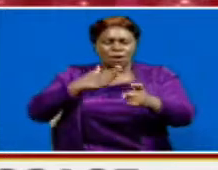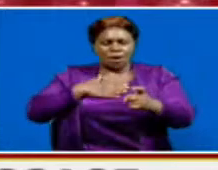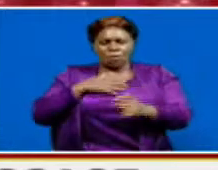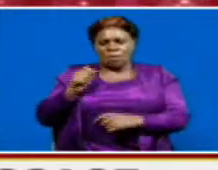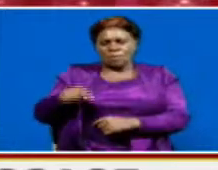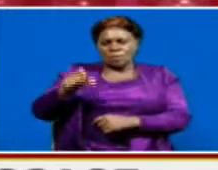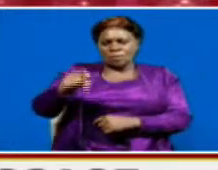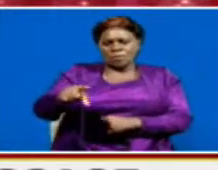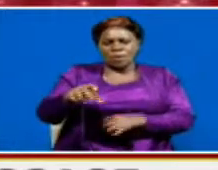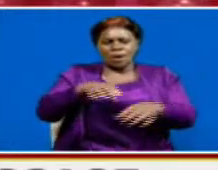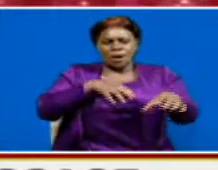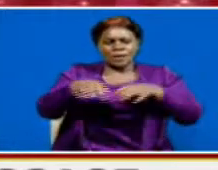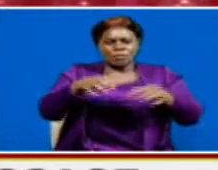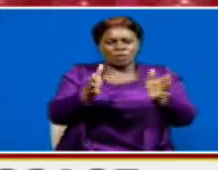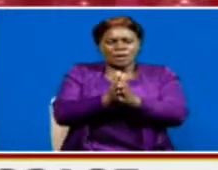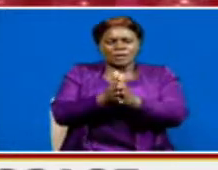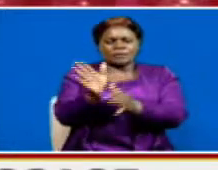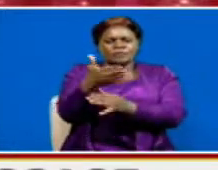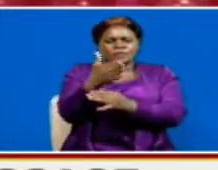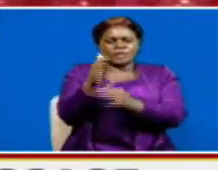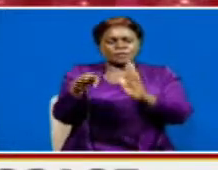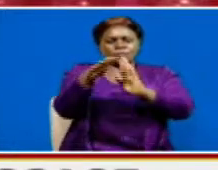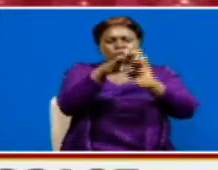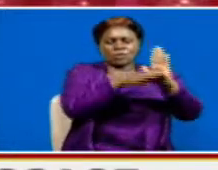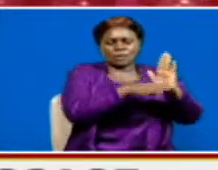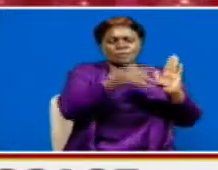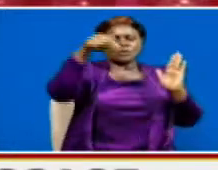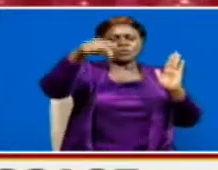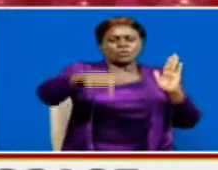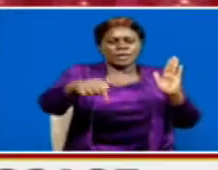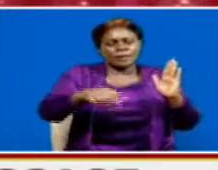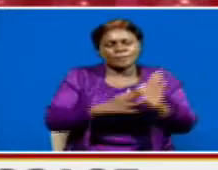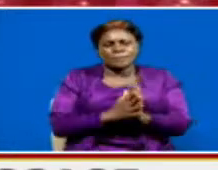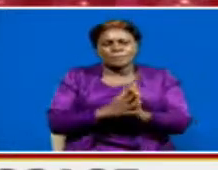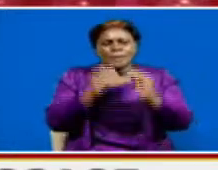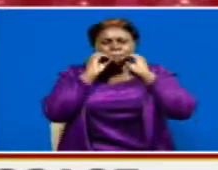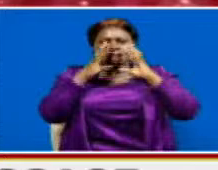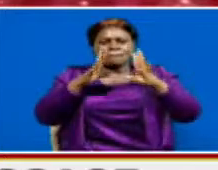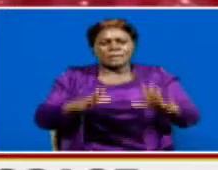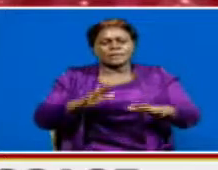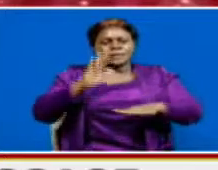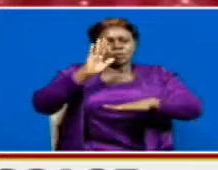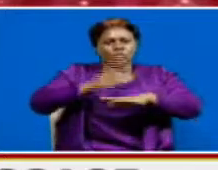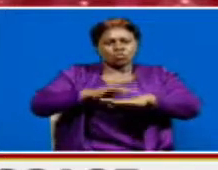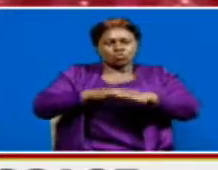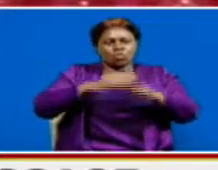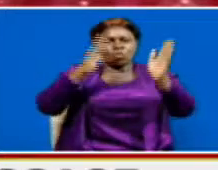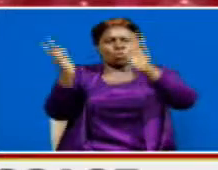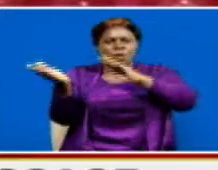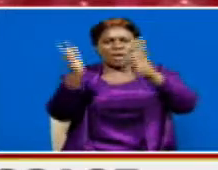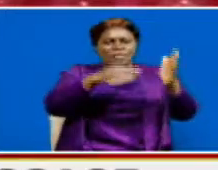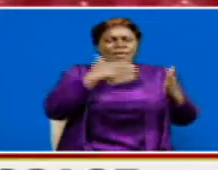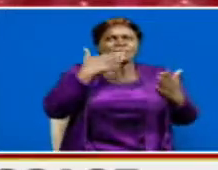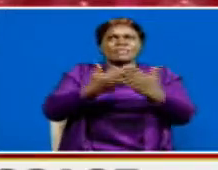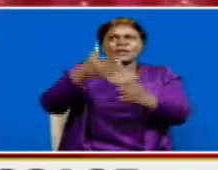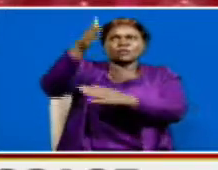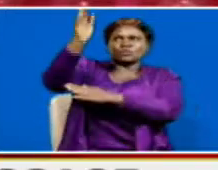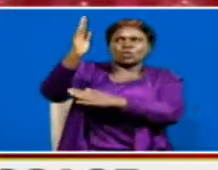crops, livestock, and fisheries programs. Today, with a blessing of good weather, thanks to